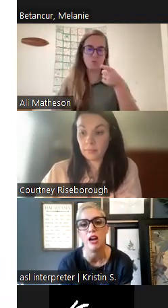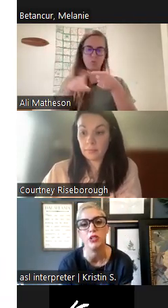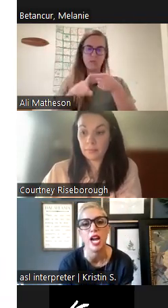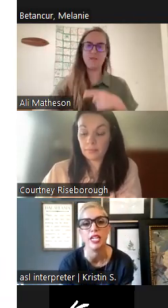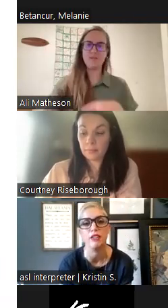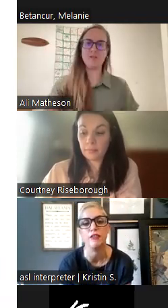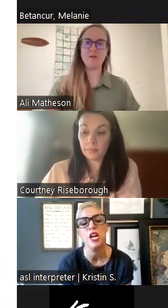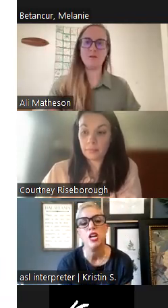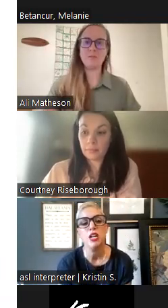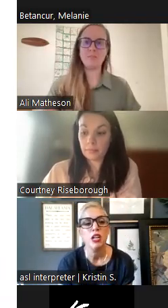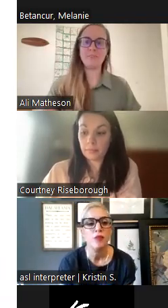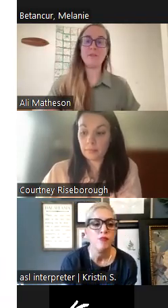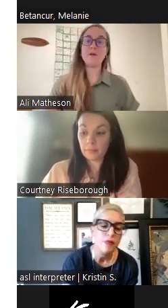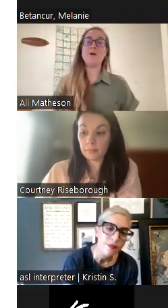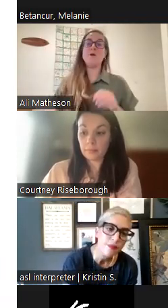and how it kind